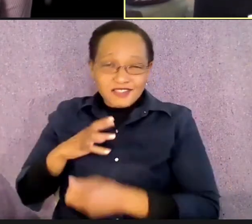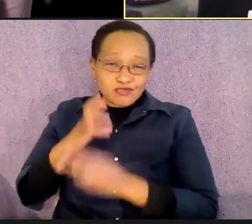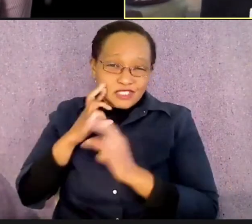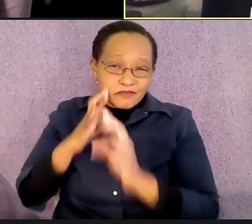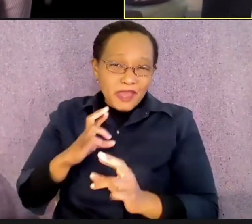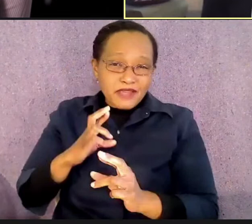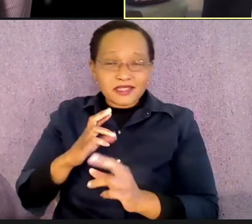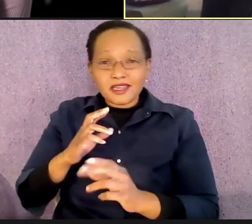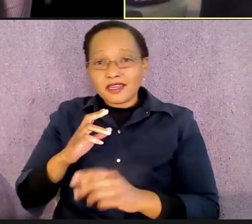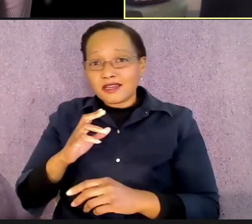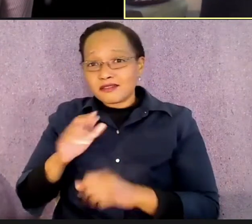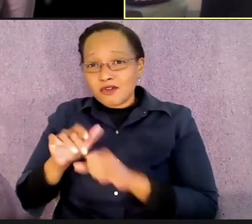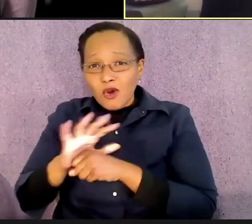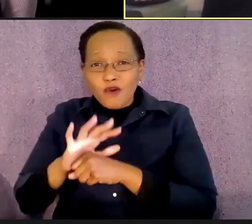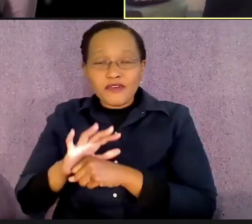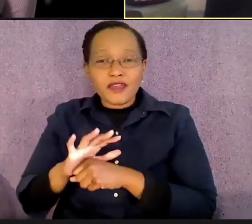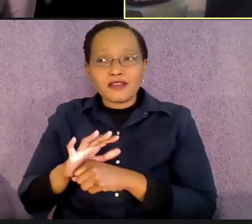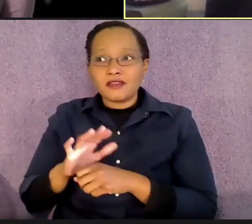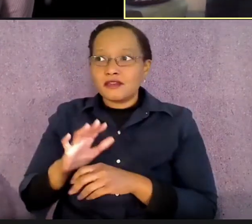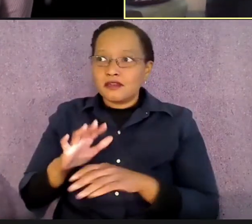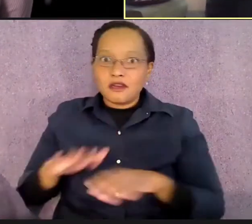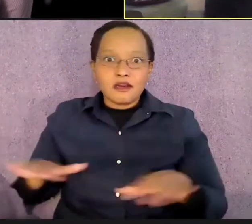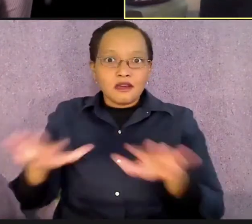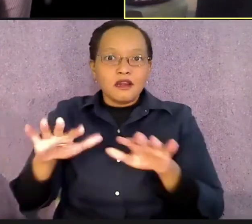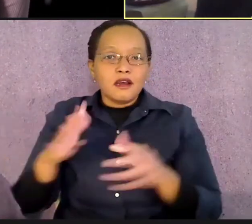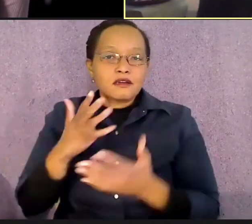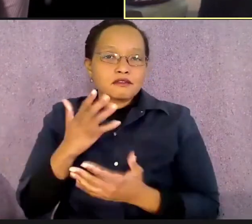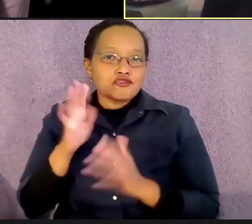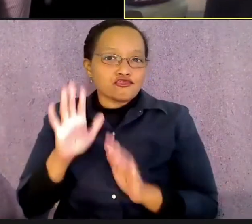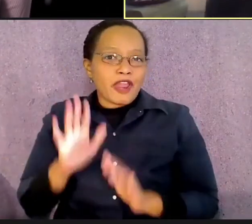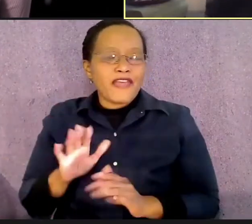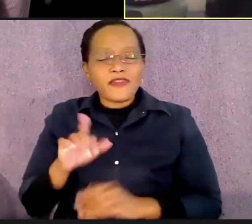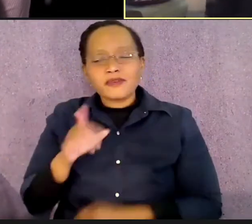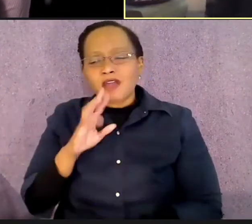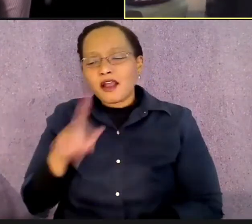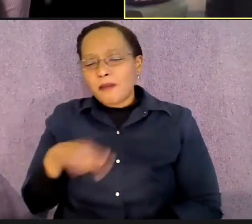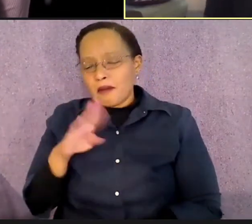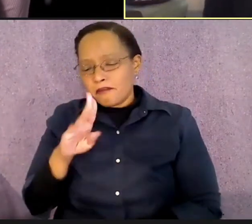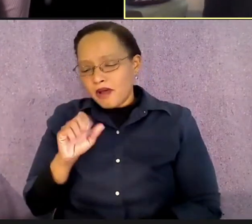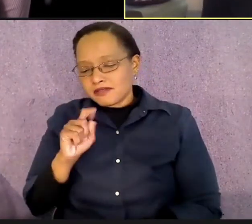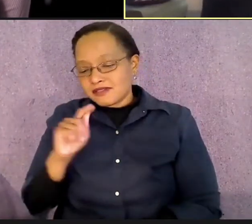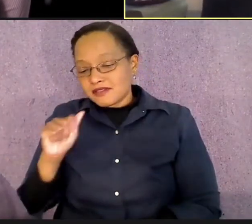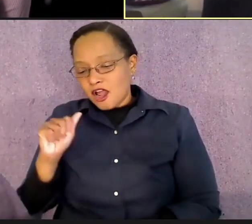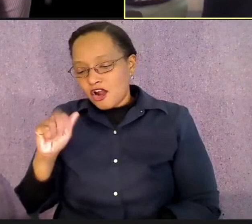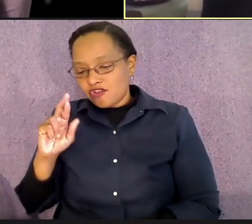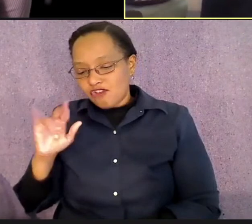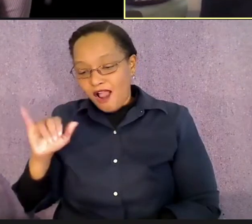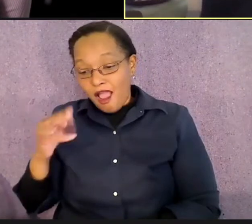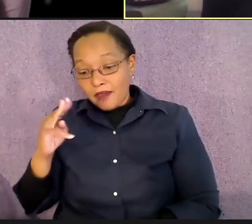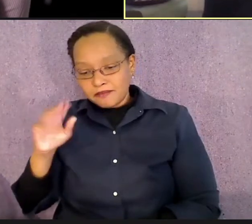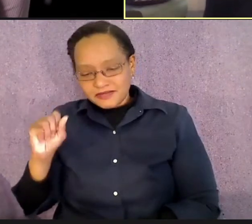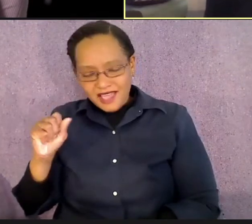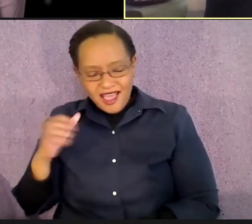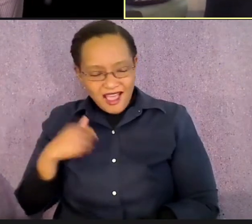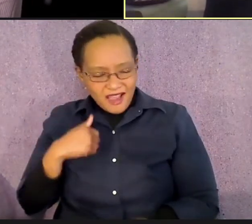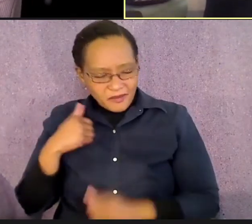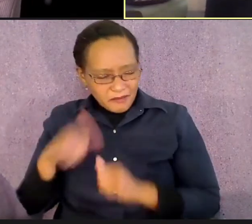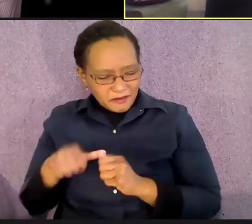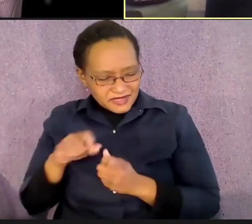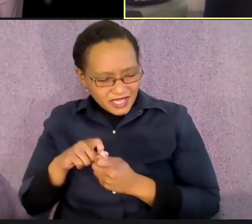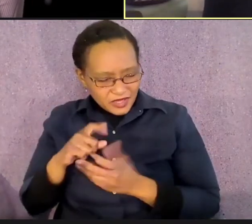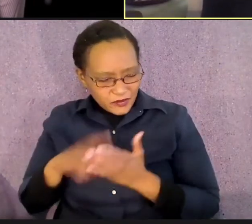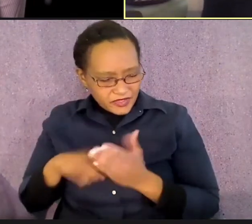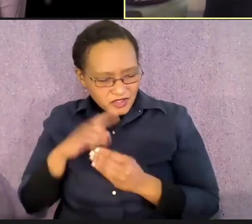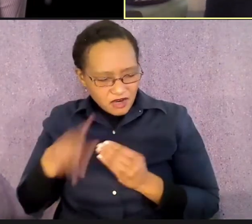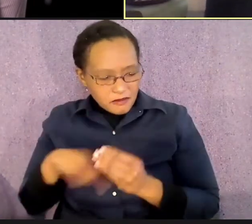world. And they were talking about Busta Rhymes' new album, and I'd have to look it up, but it's like, and it's for like a half hour, a very deep